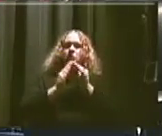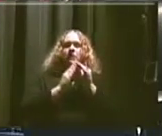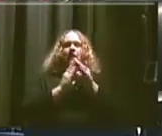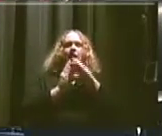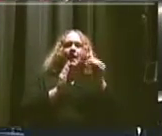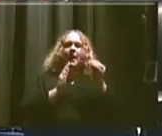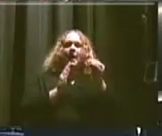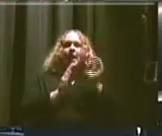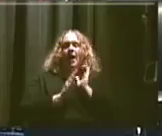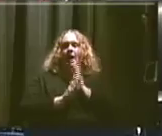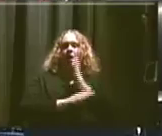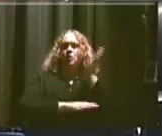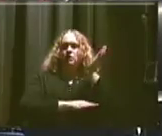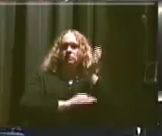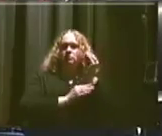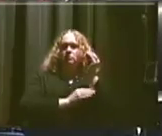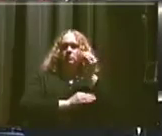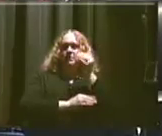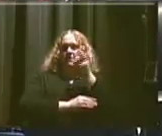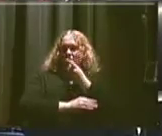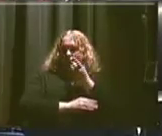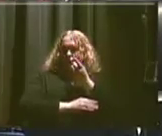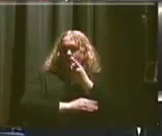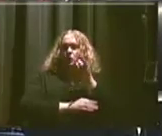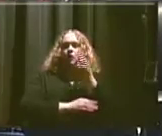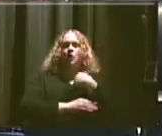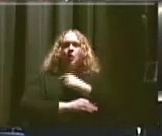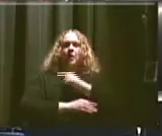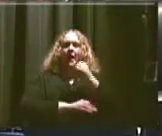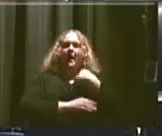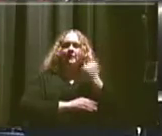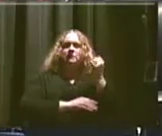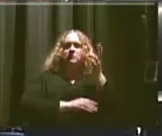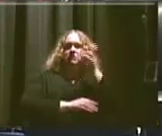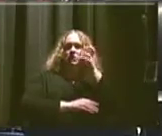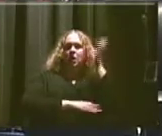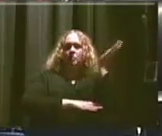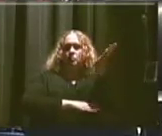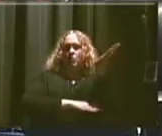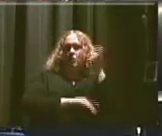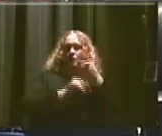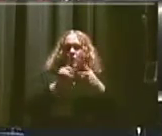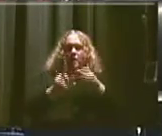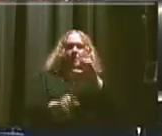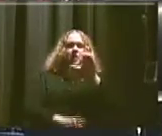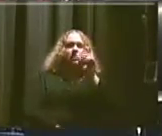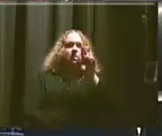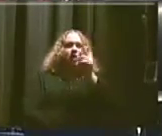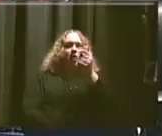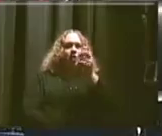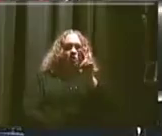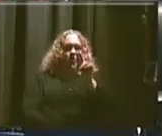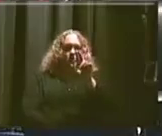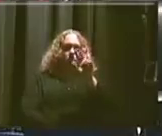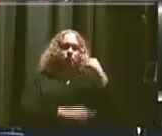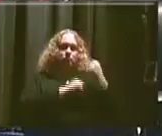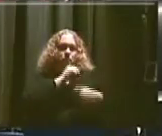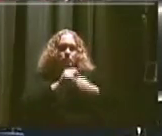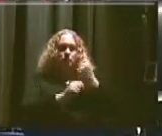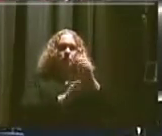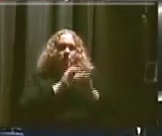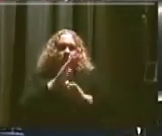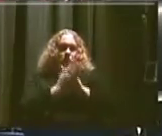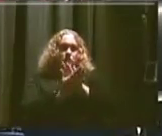hear a presentation from the students from Carter Traditional Elementary School, so we could give them a round of applause because they were awesome.